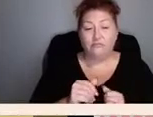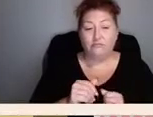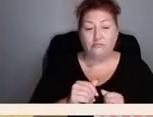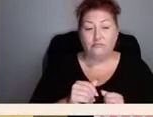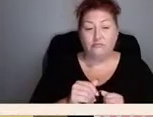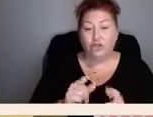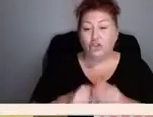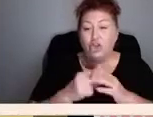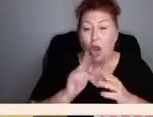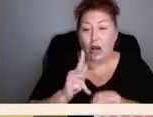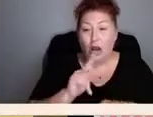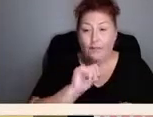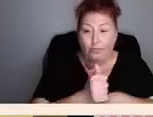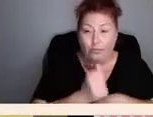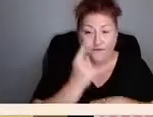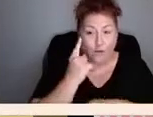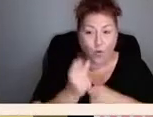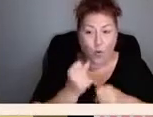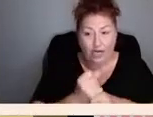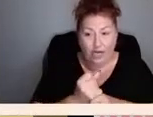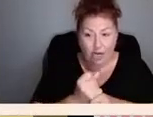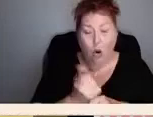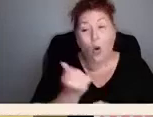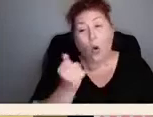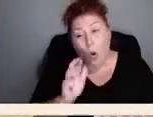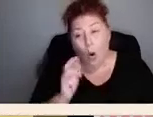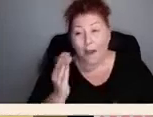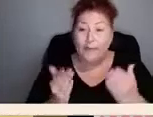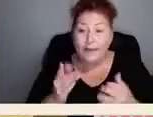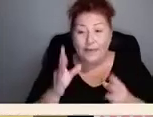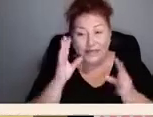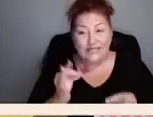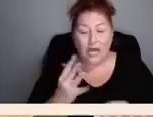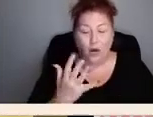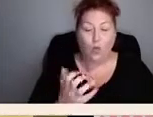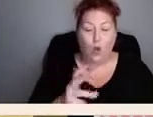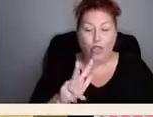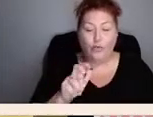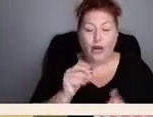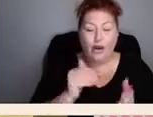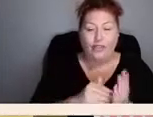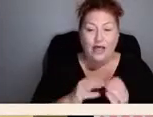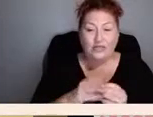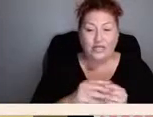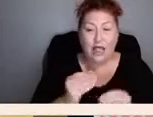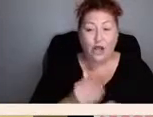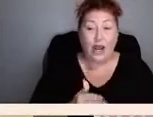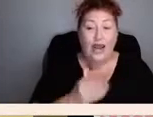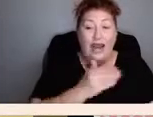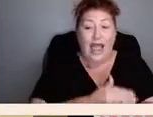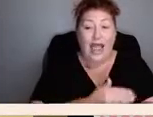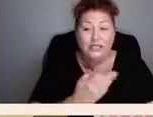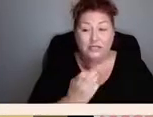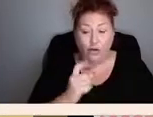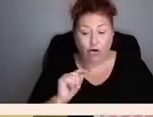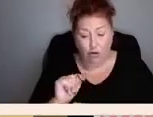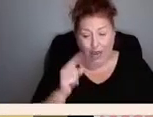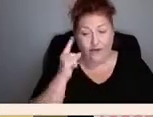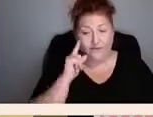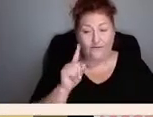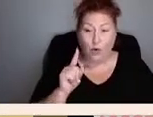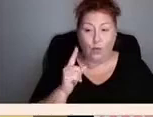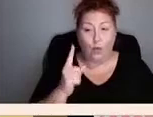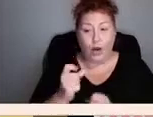$300,000 startup grant for 1 year. Or they may decide they want a $300,000 enhancement grant